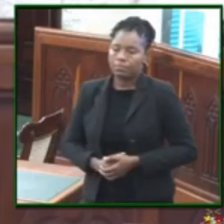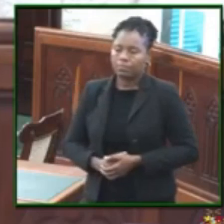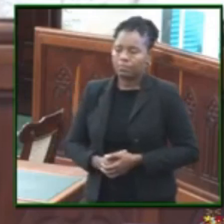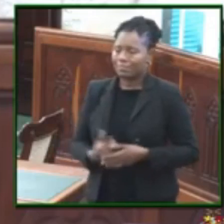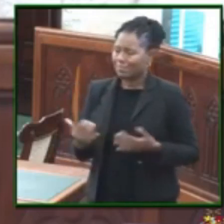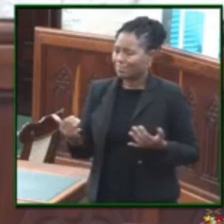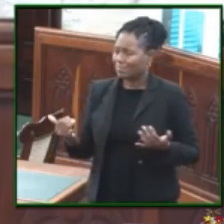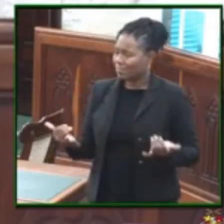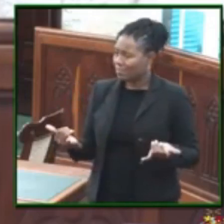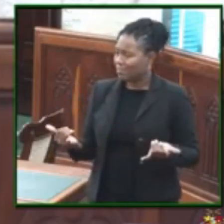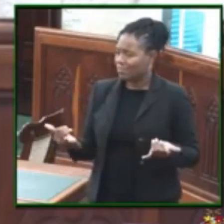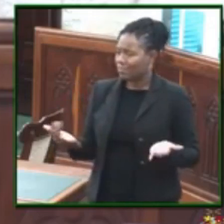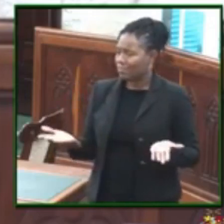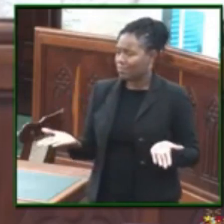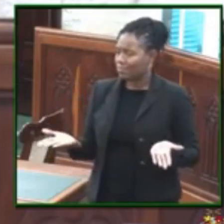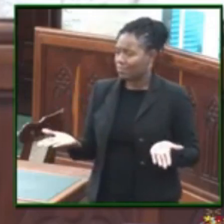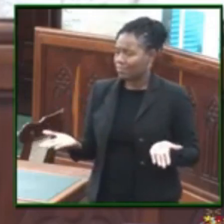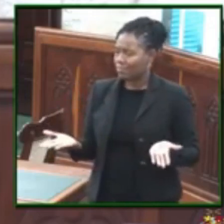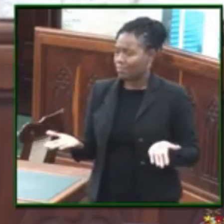Now,